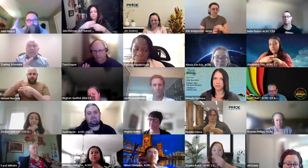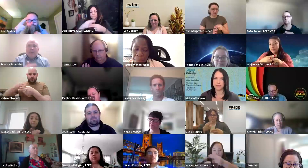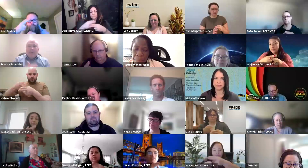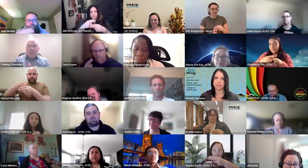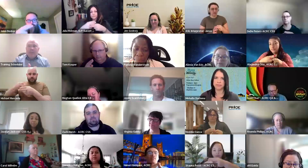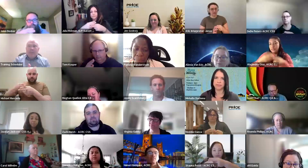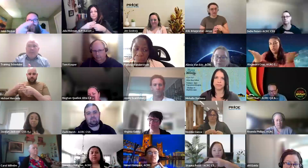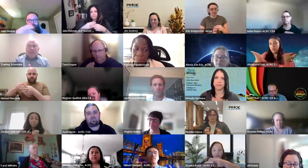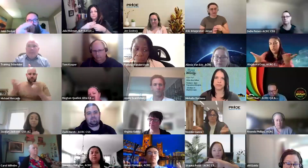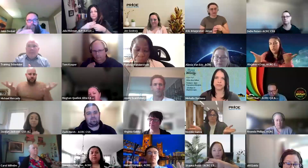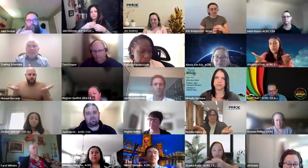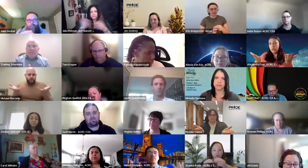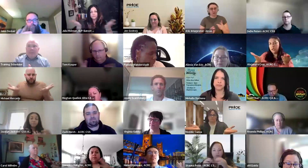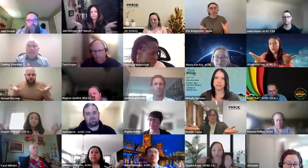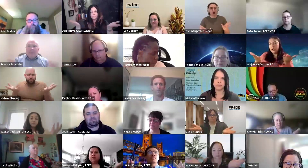name,